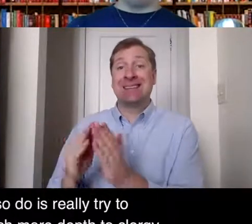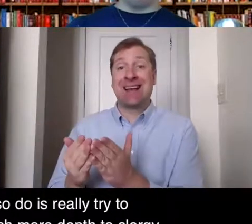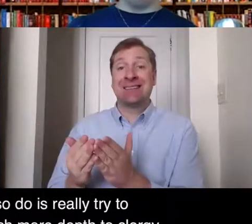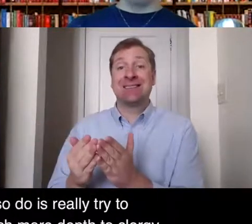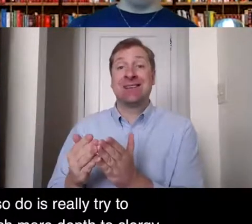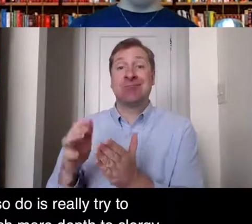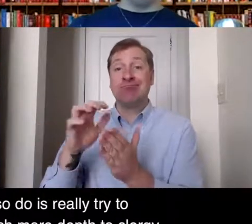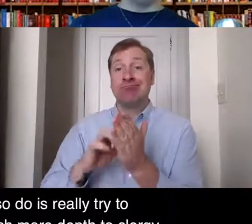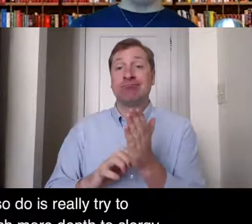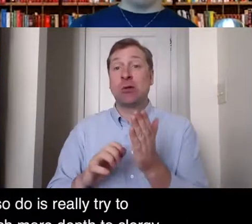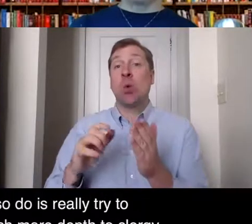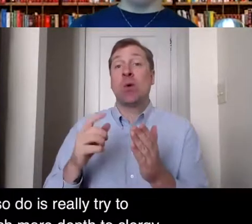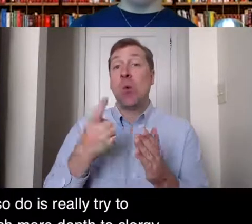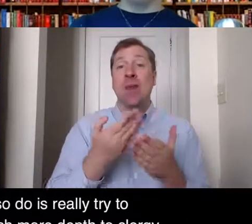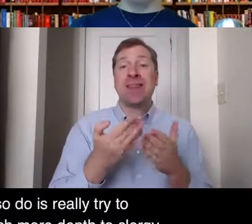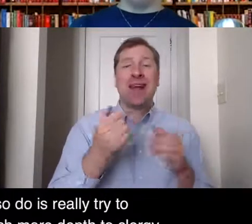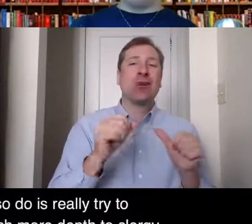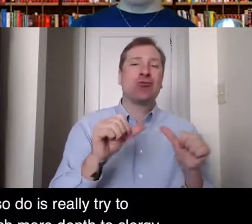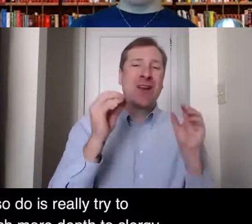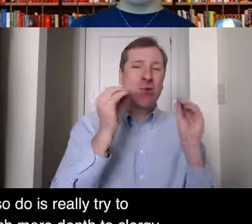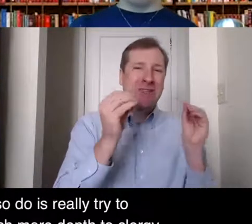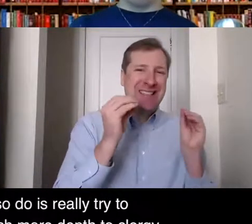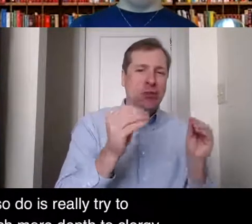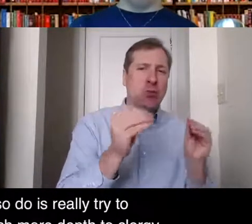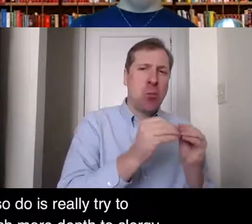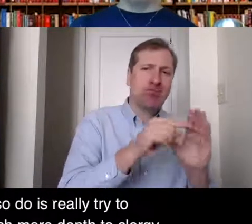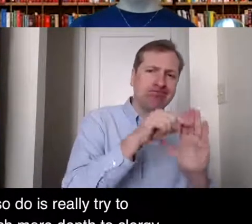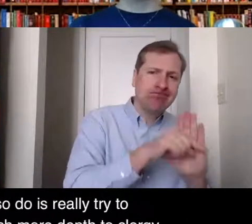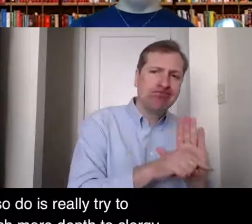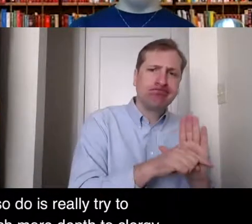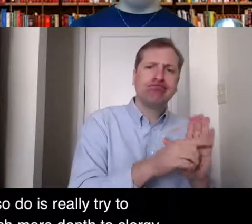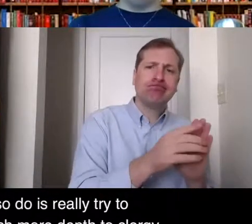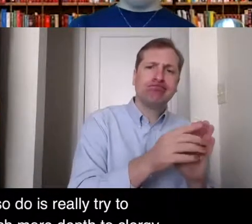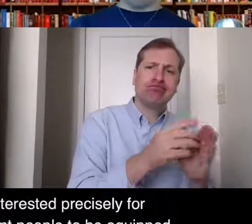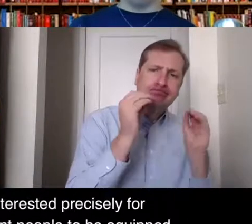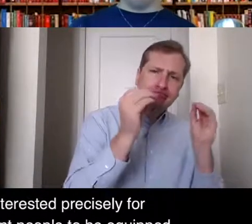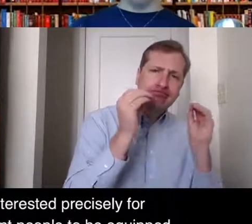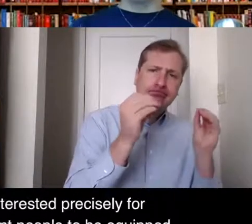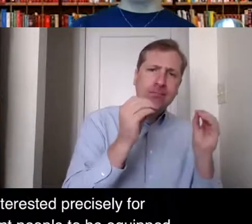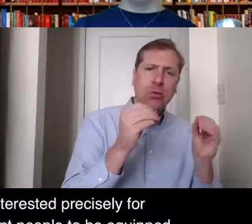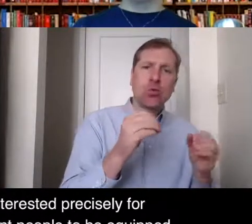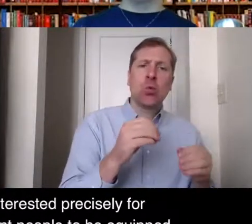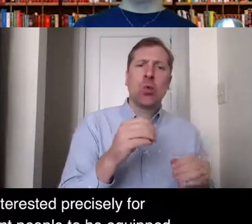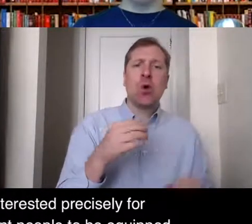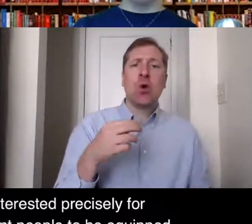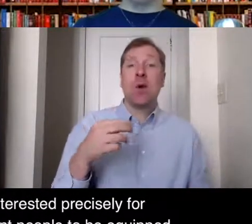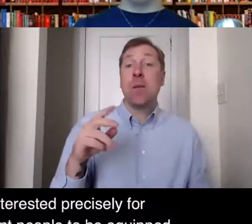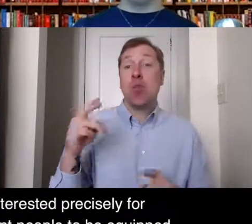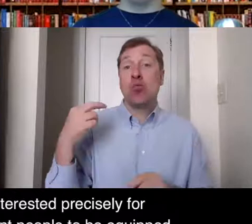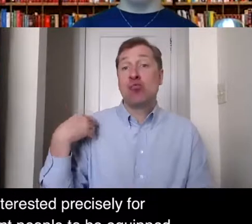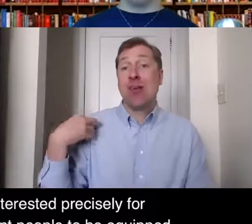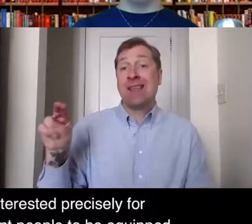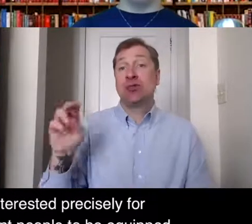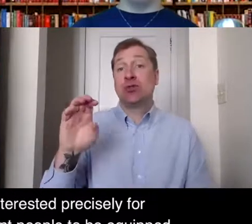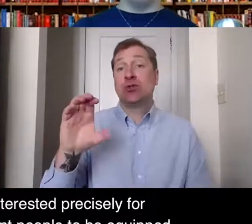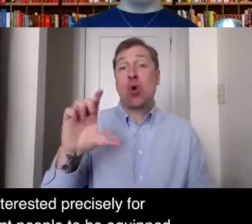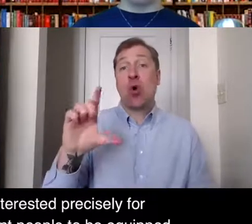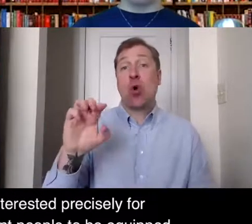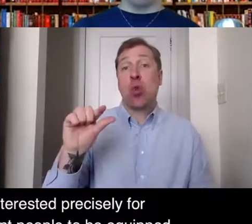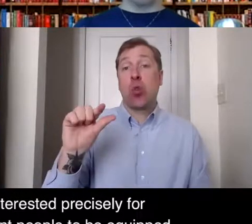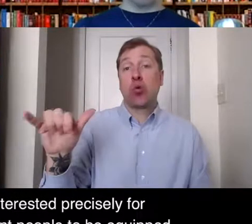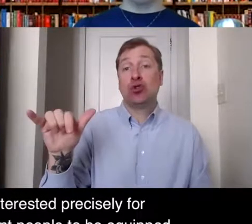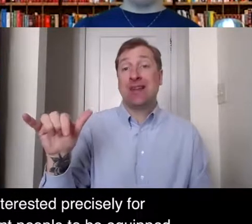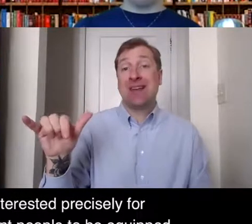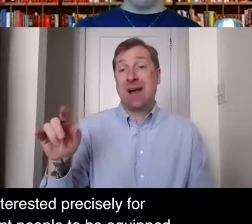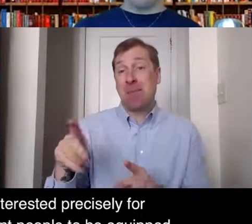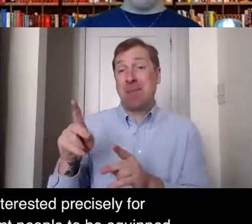try to teach these texts in much more depth to clergy and others who are interested, precisely for that reason, because